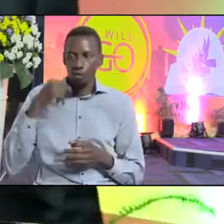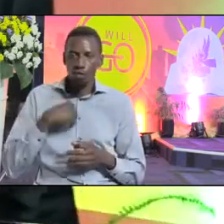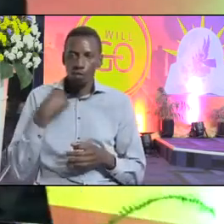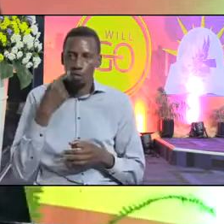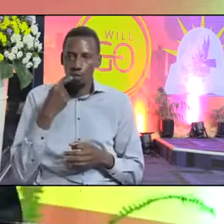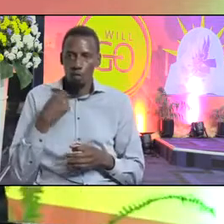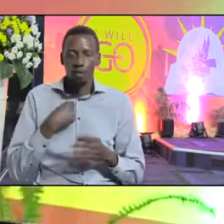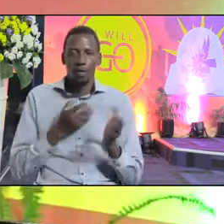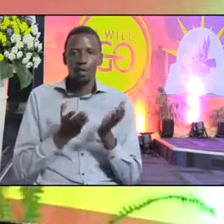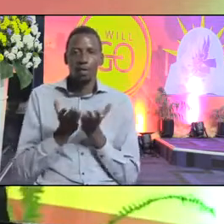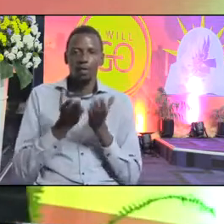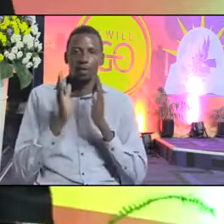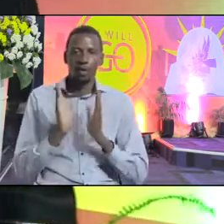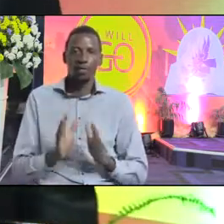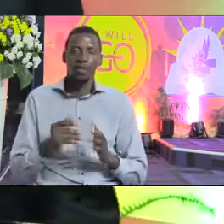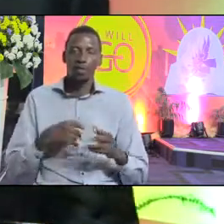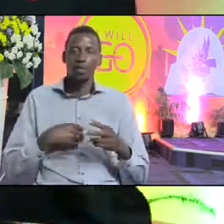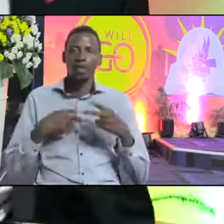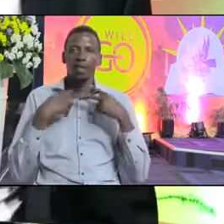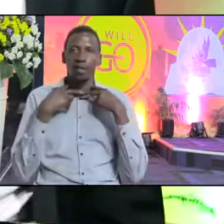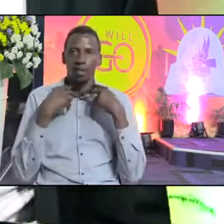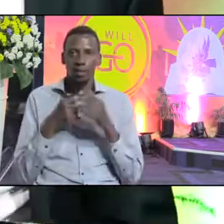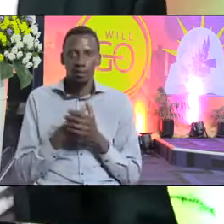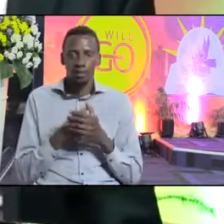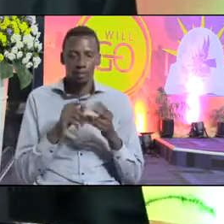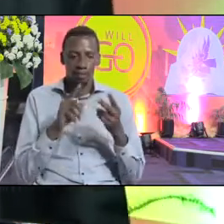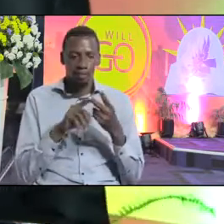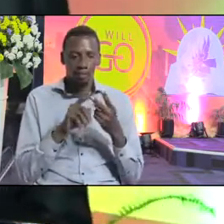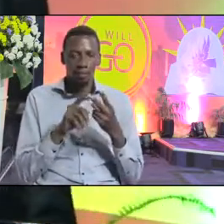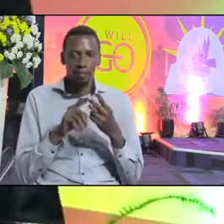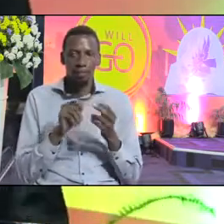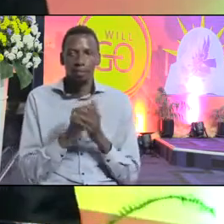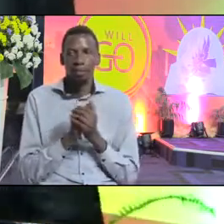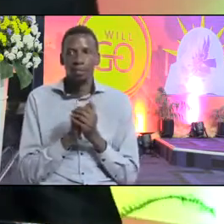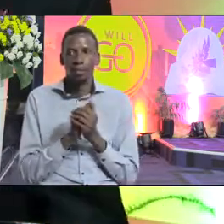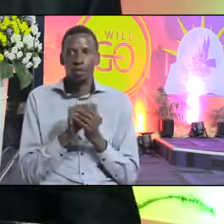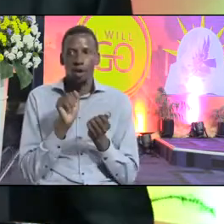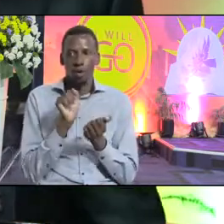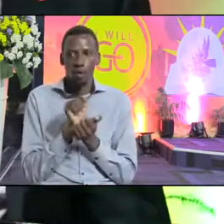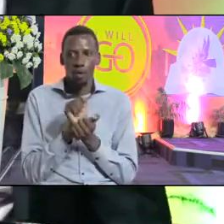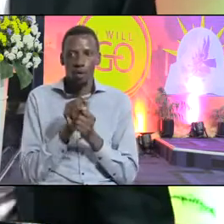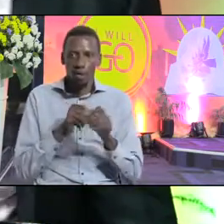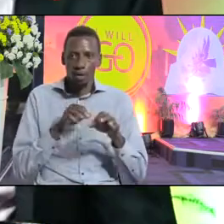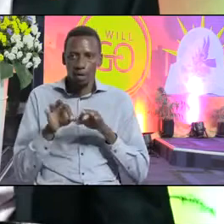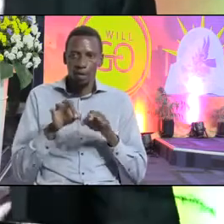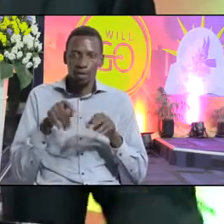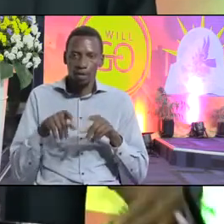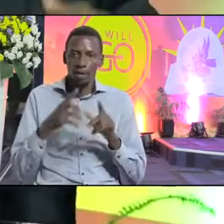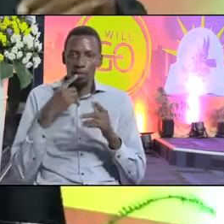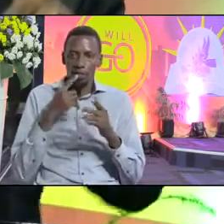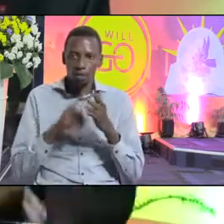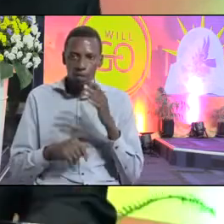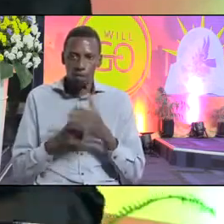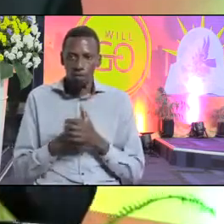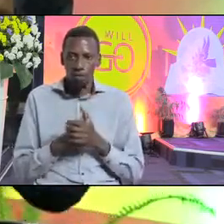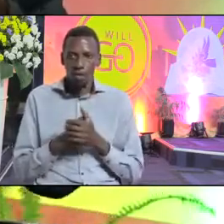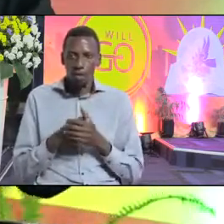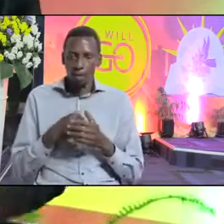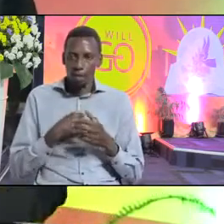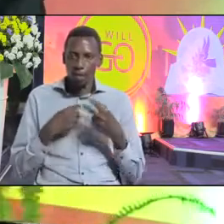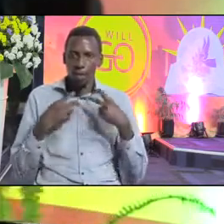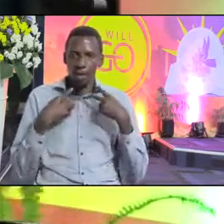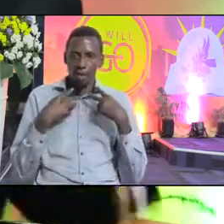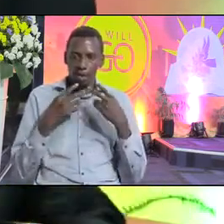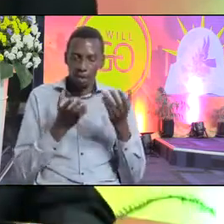I'm a servant, I'm a slave. In the second instance, Paul defines himself by saying, not only am